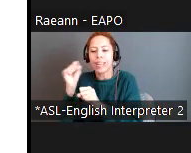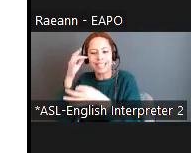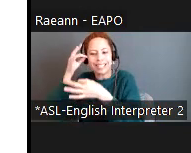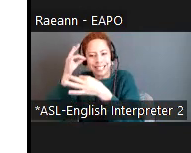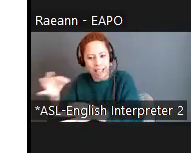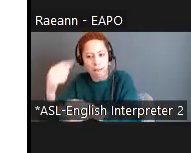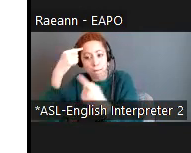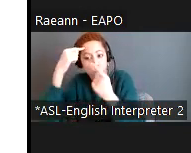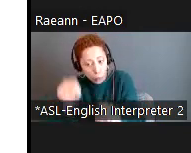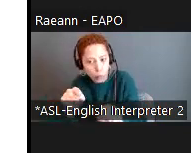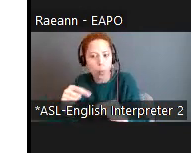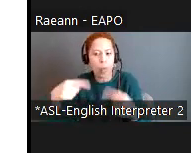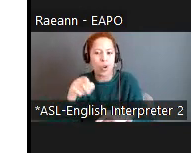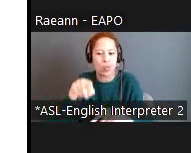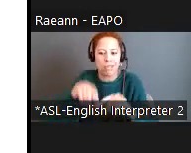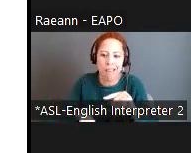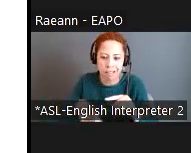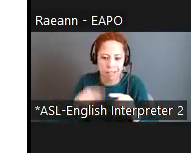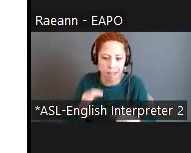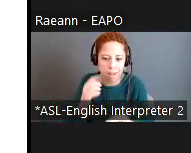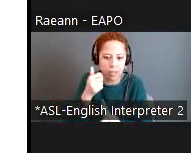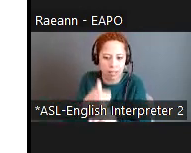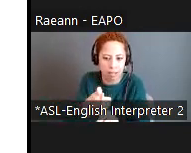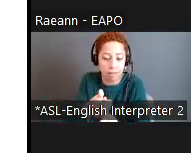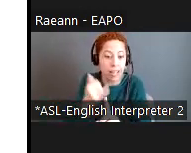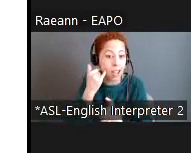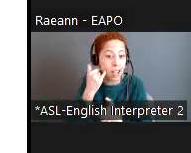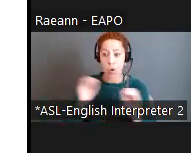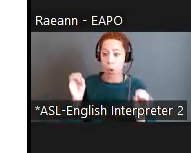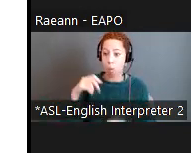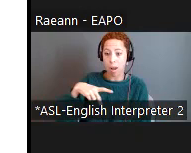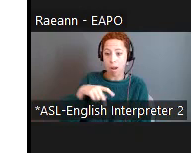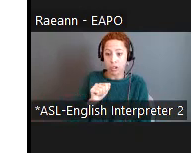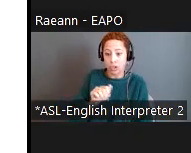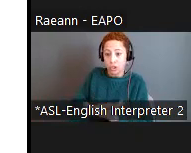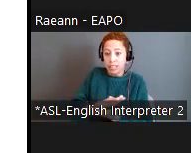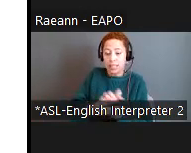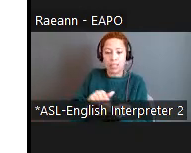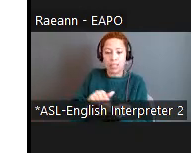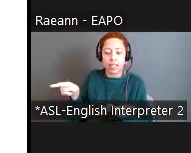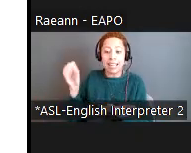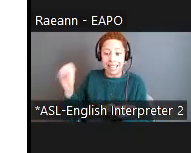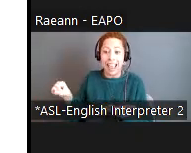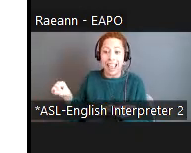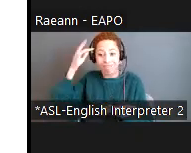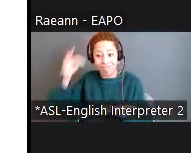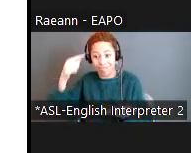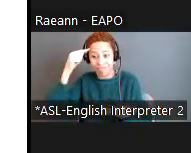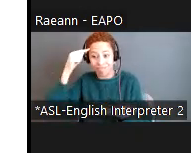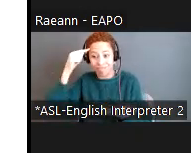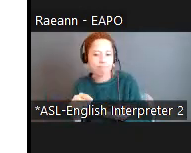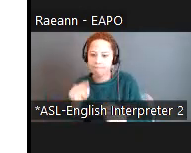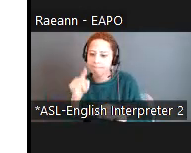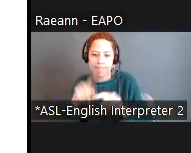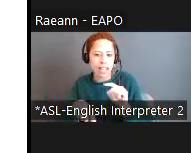anymore. Without the power of attorney, no one can make those decisions on your behalf. They can only do the treatment and the admission to the